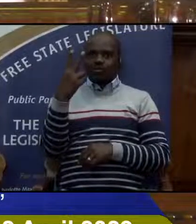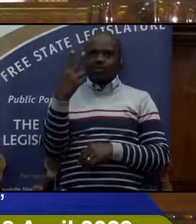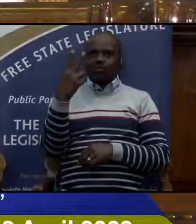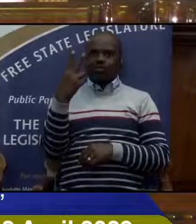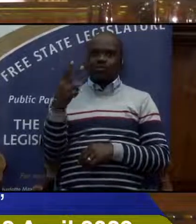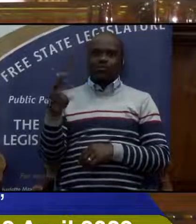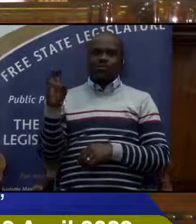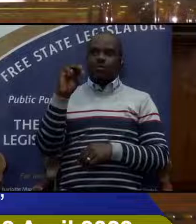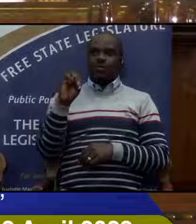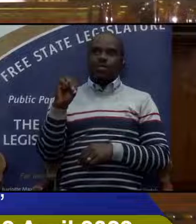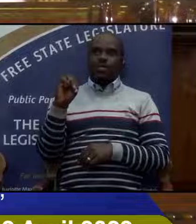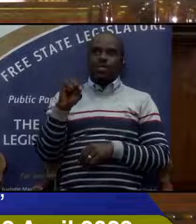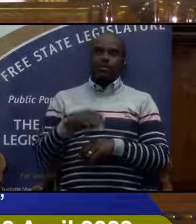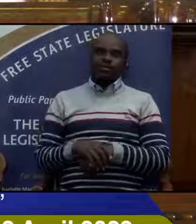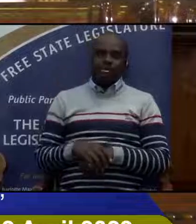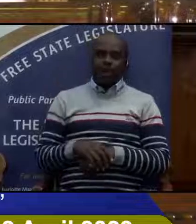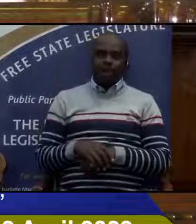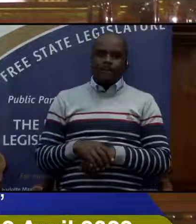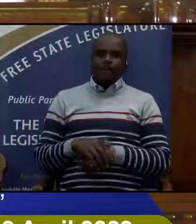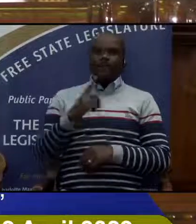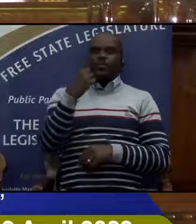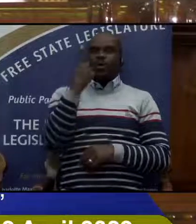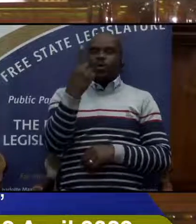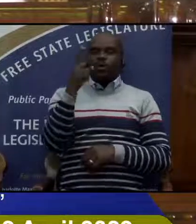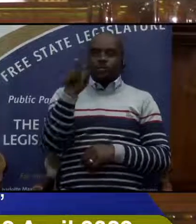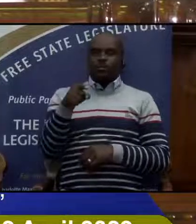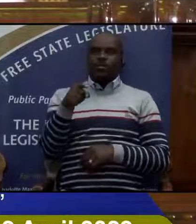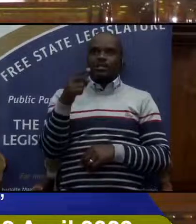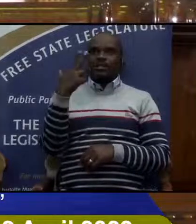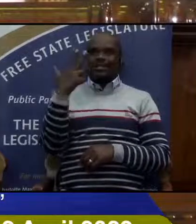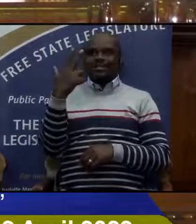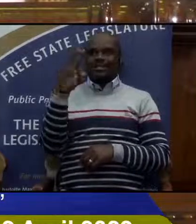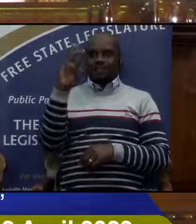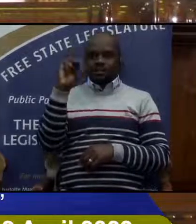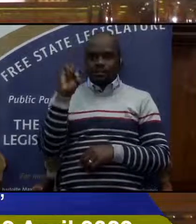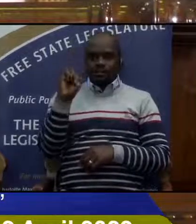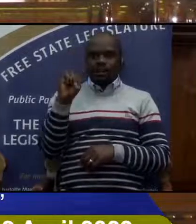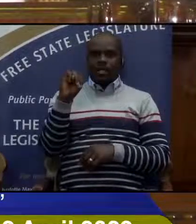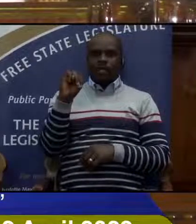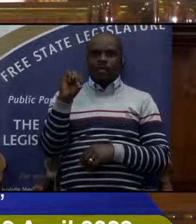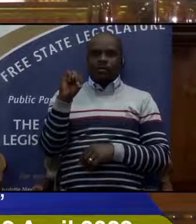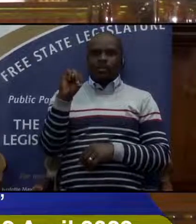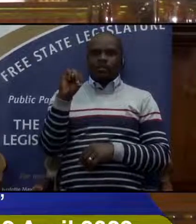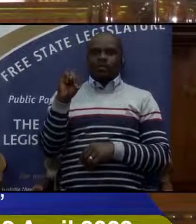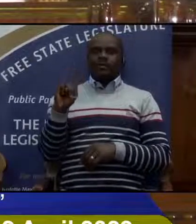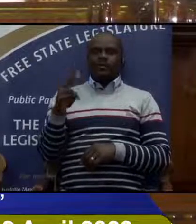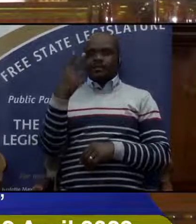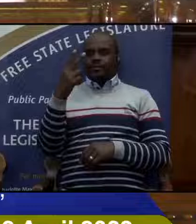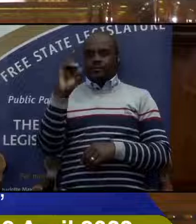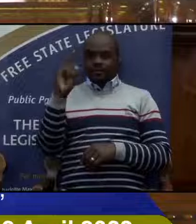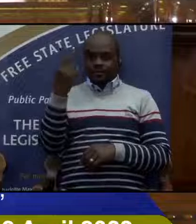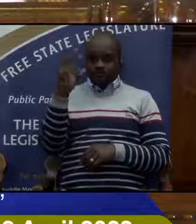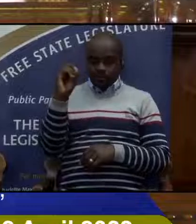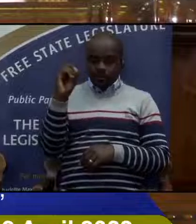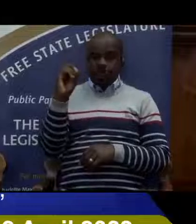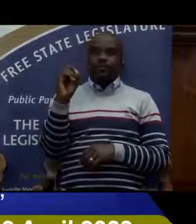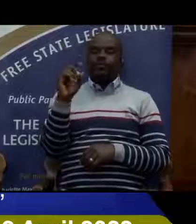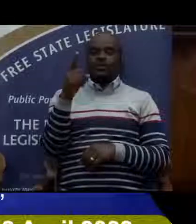to 1.85 million people in poverty in 2020. This means